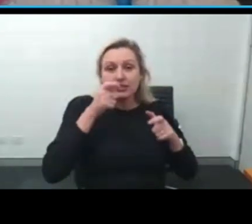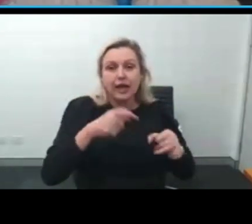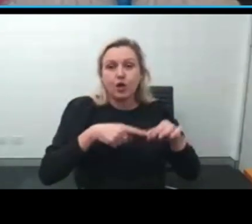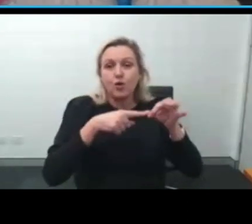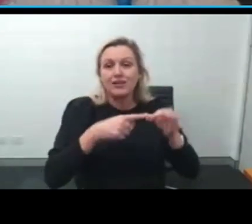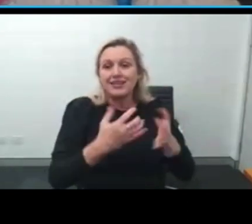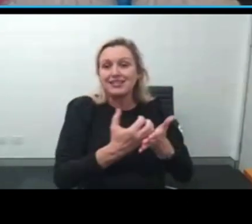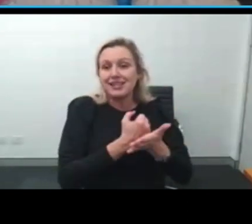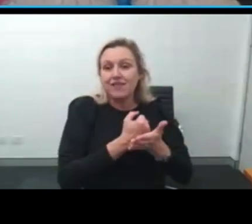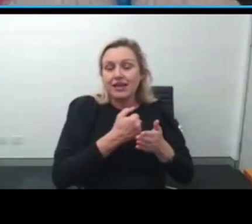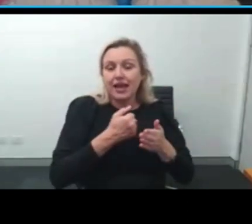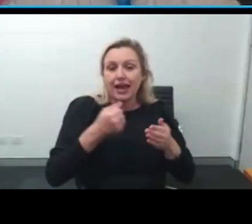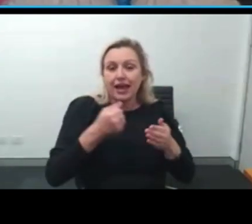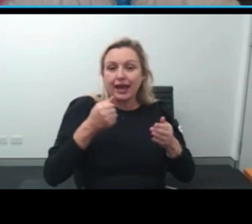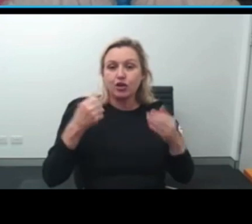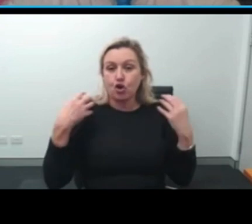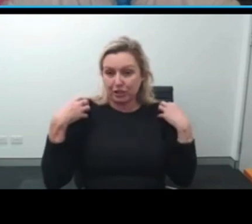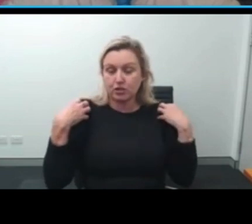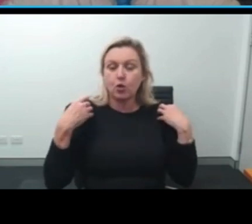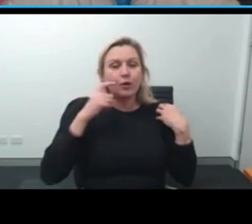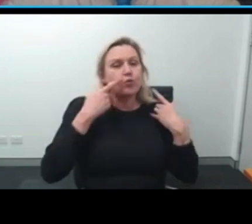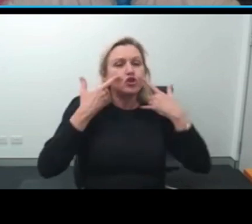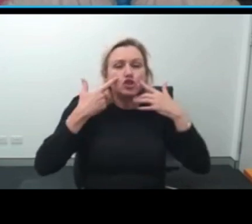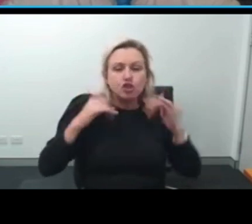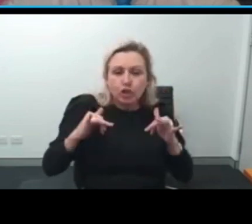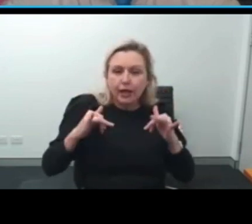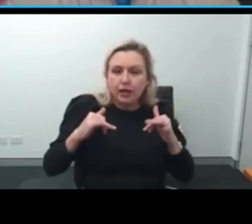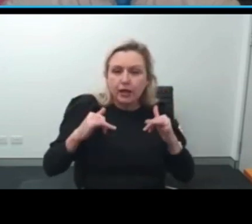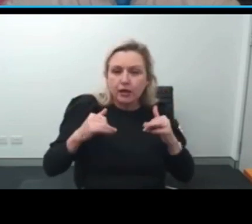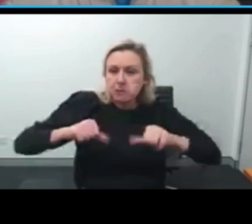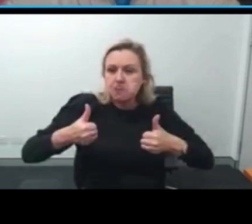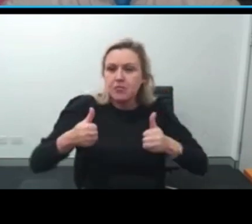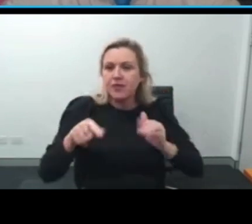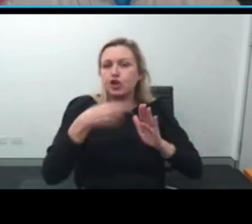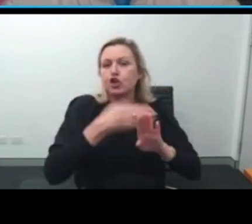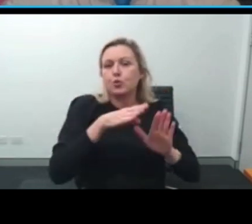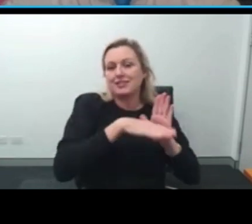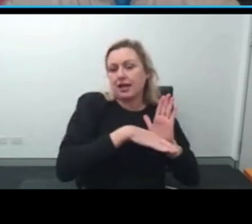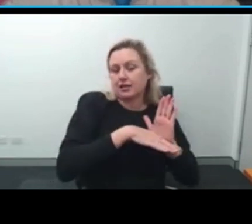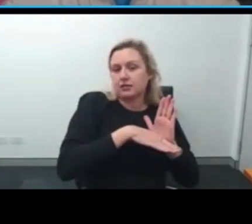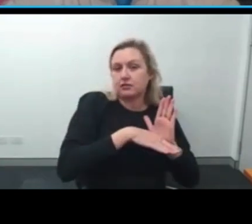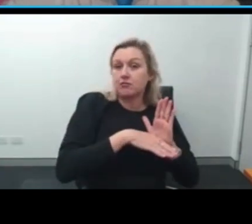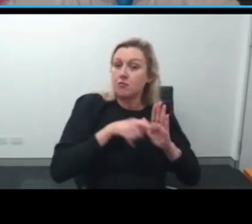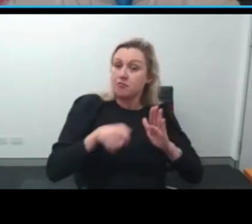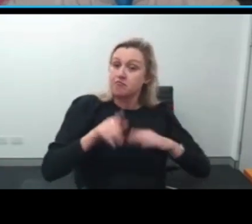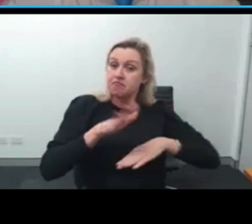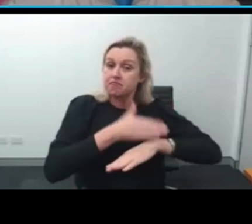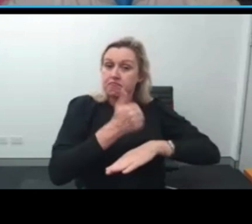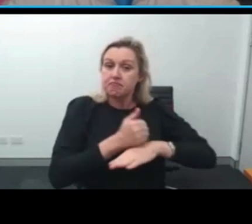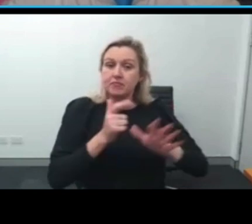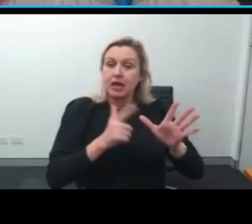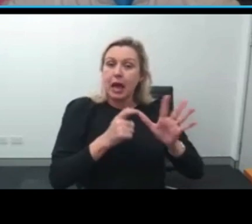Commission, and that will test the application of the strengthened standards. So that's been in play since